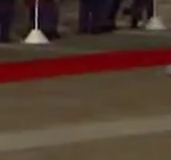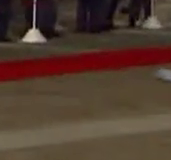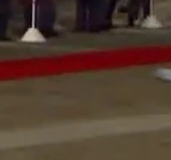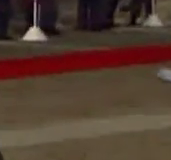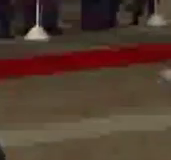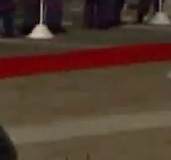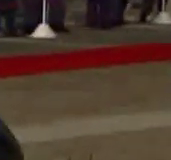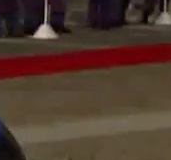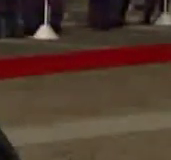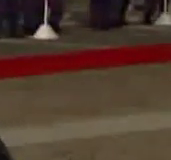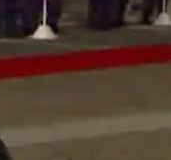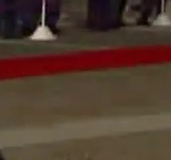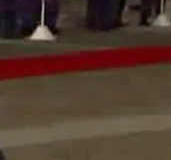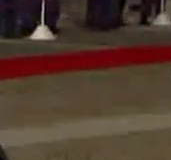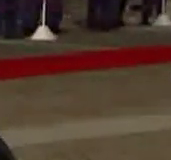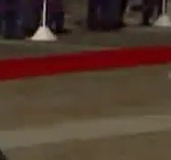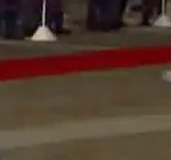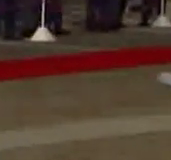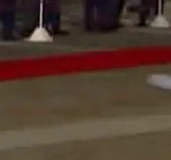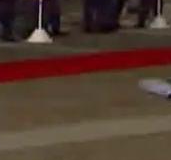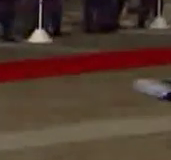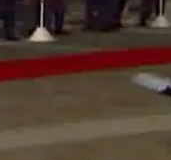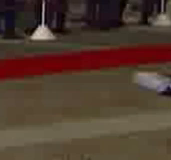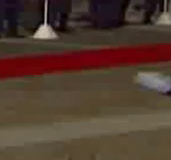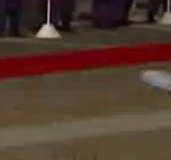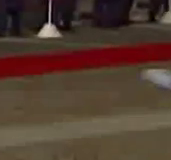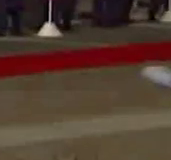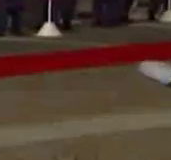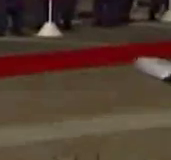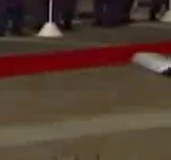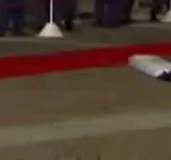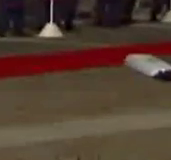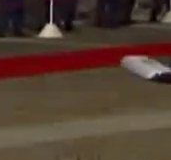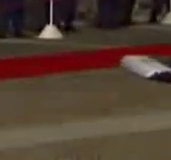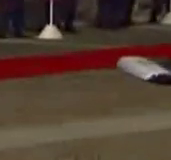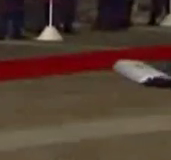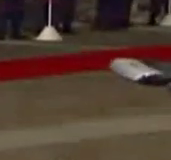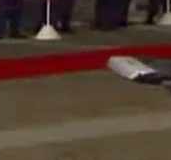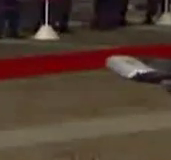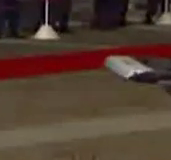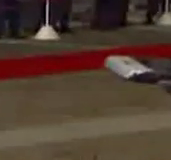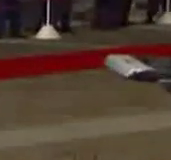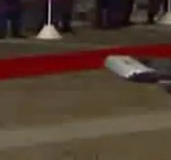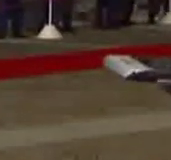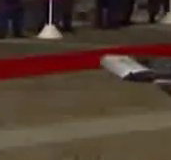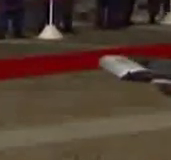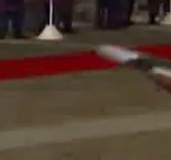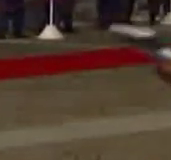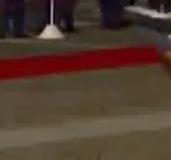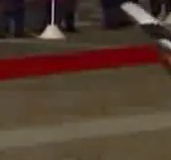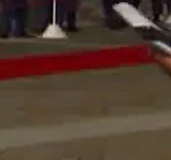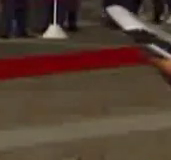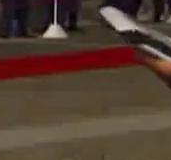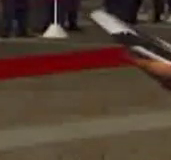honestly tell you I'm disappointed. I think there was a lot of opportunities and he missed them all. There was a lot of intentions, but I was looking